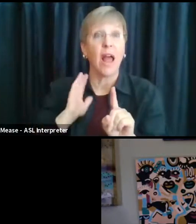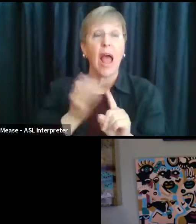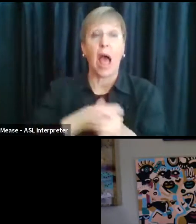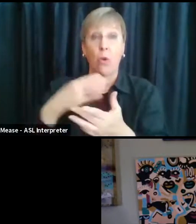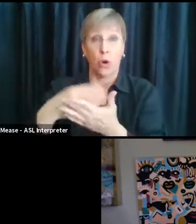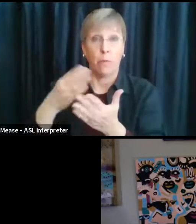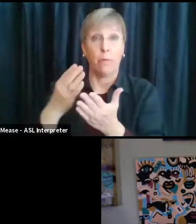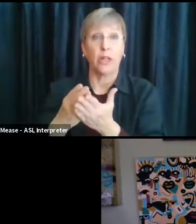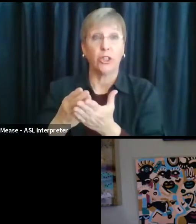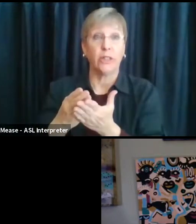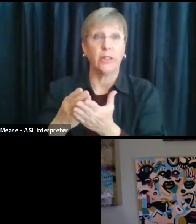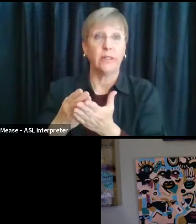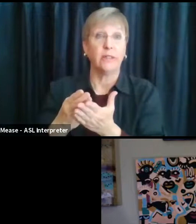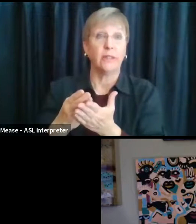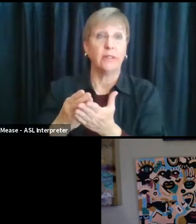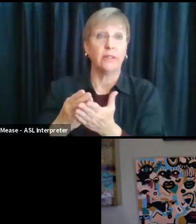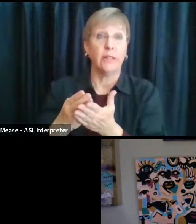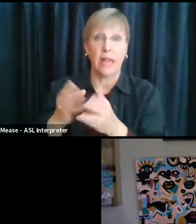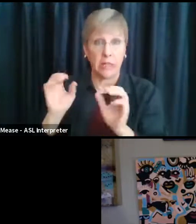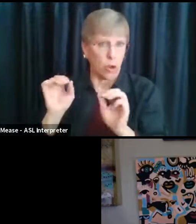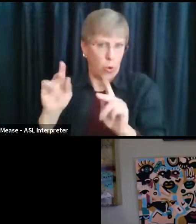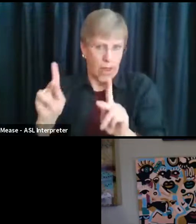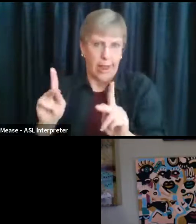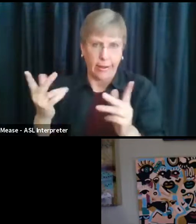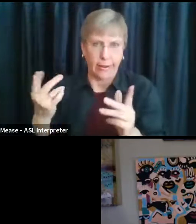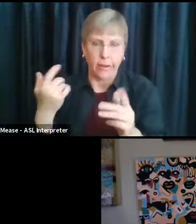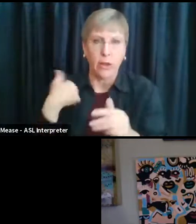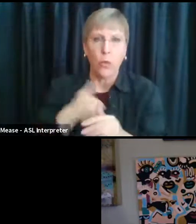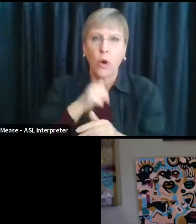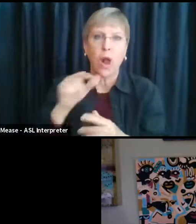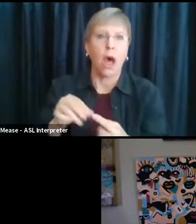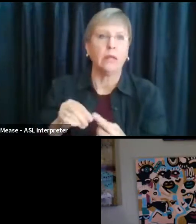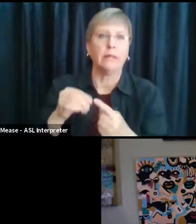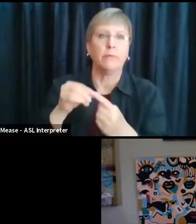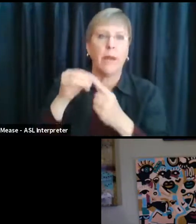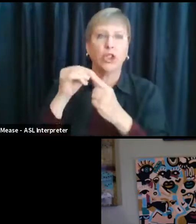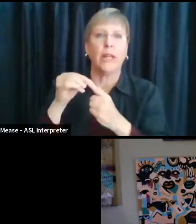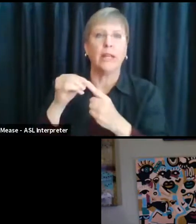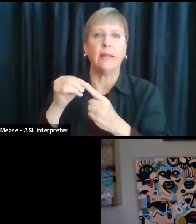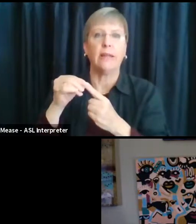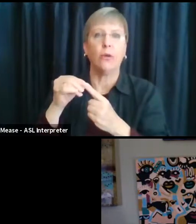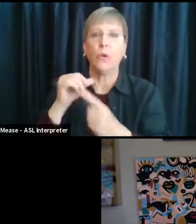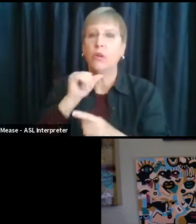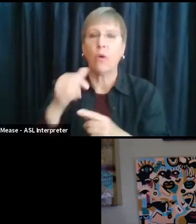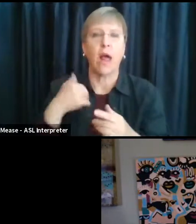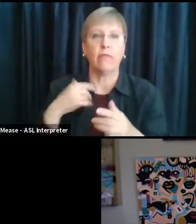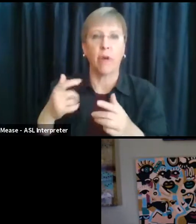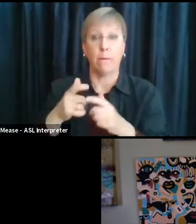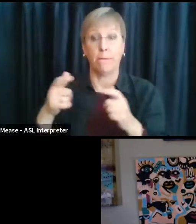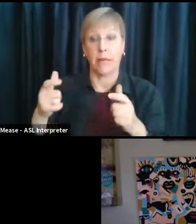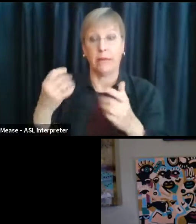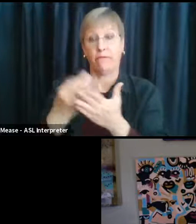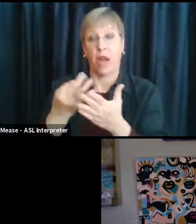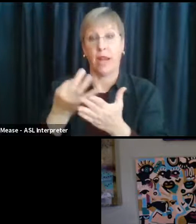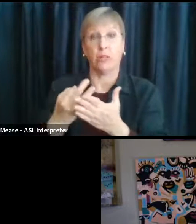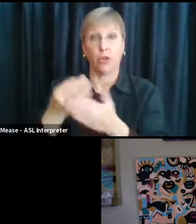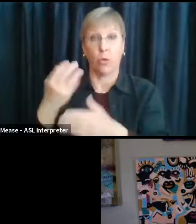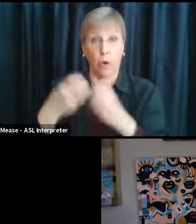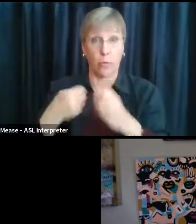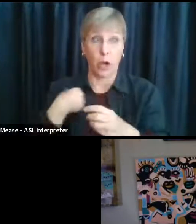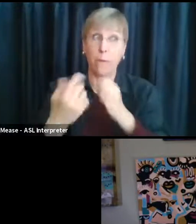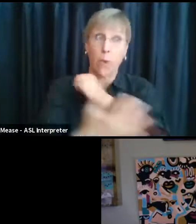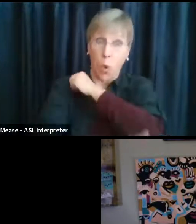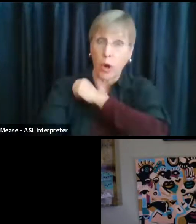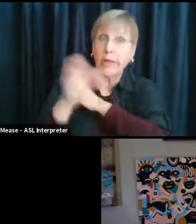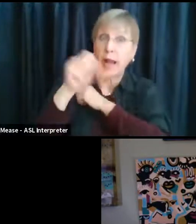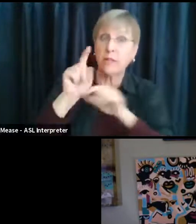is okay. I mean, we're not especially. We don't have very big financial problems. We are very poor, but